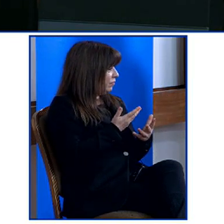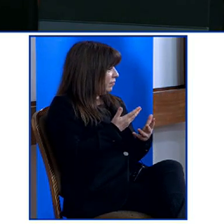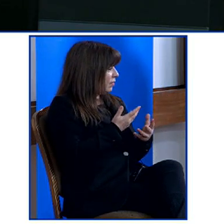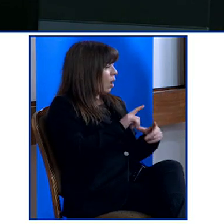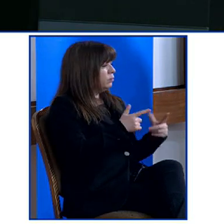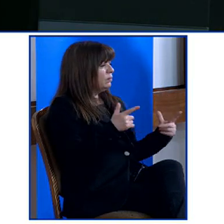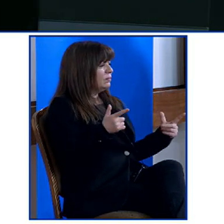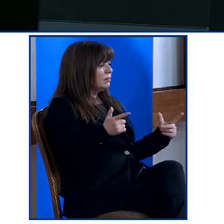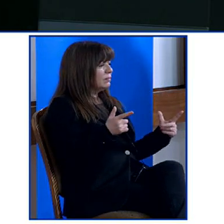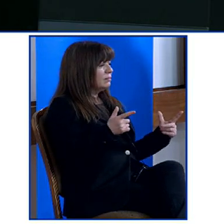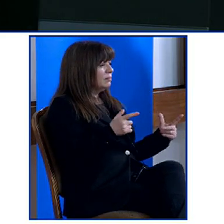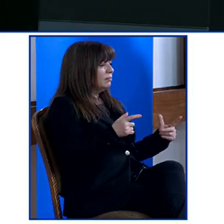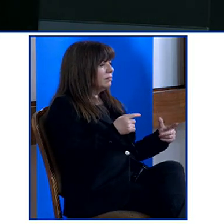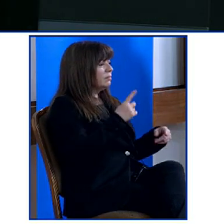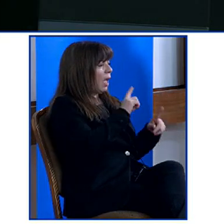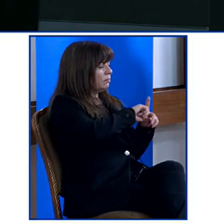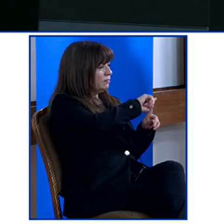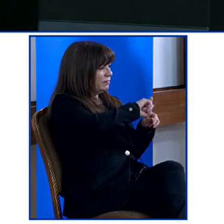In addition,